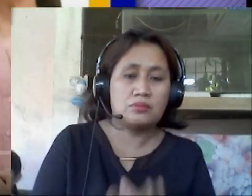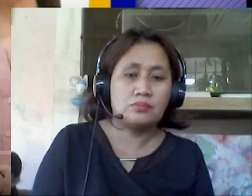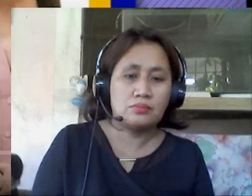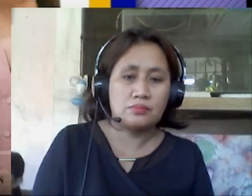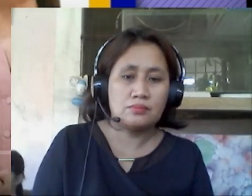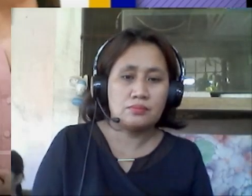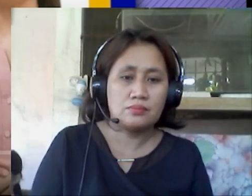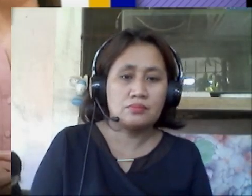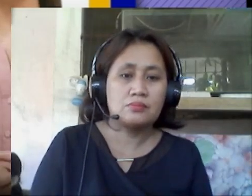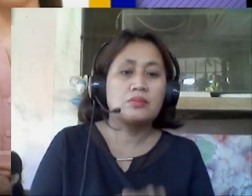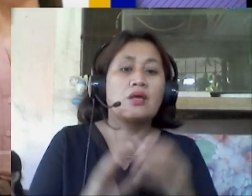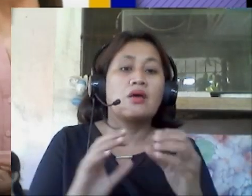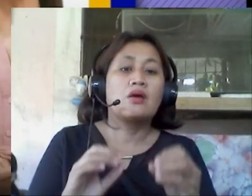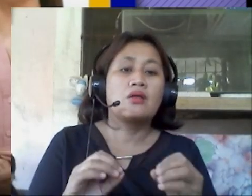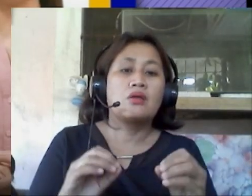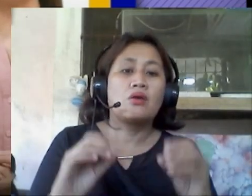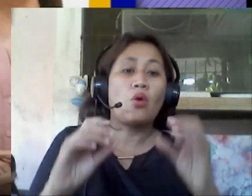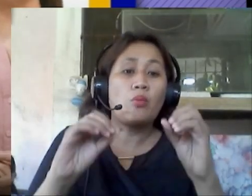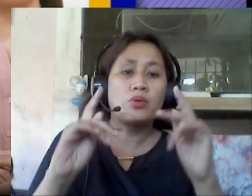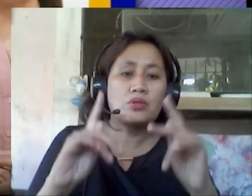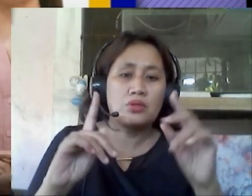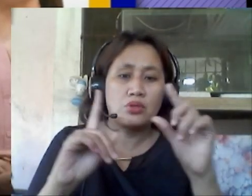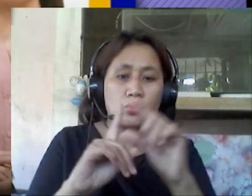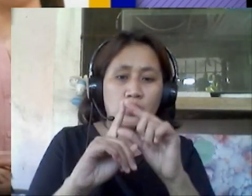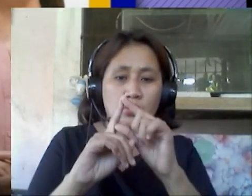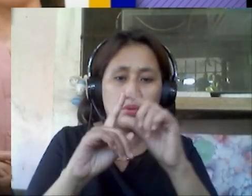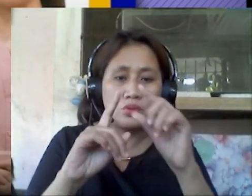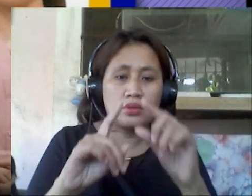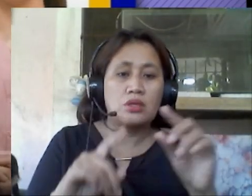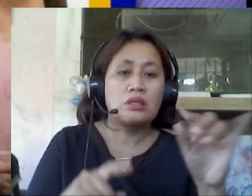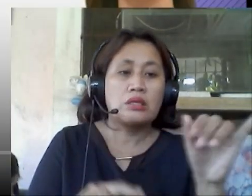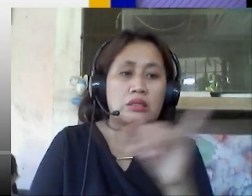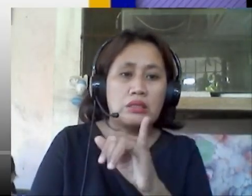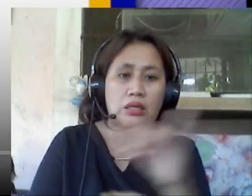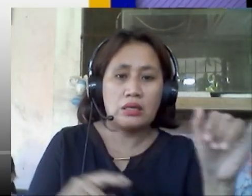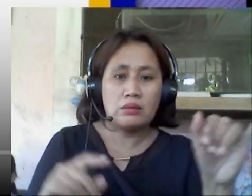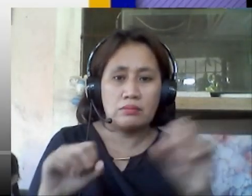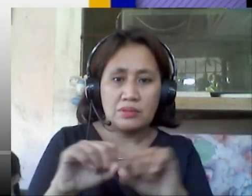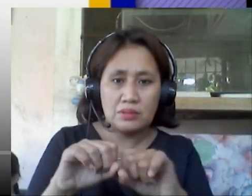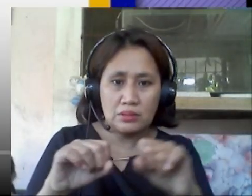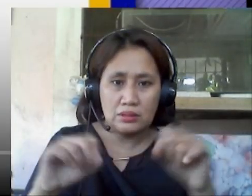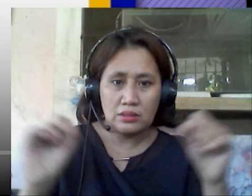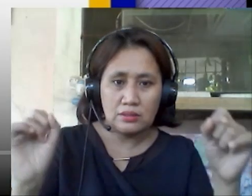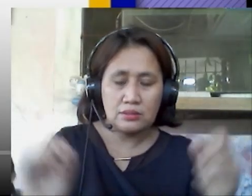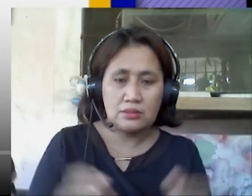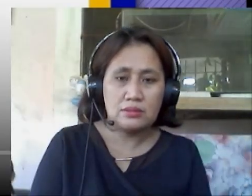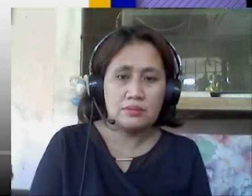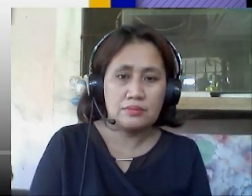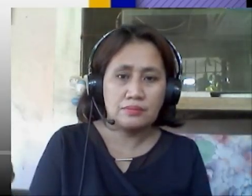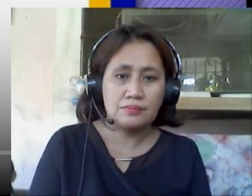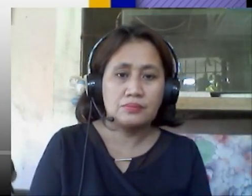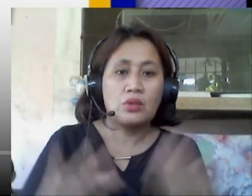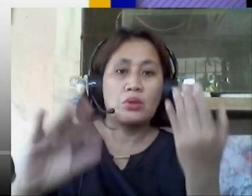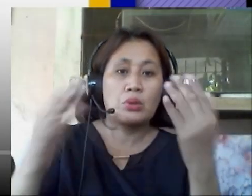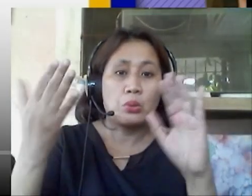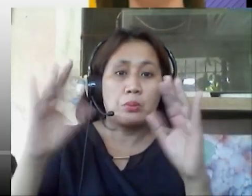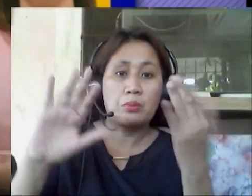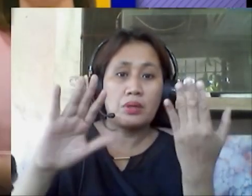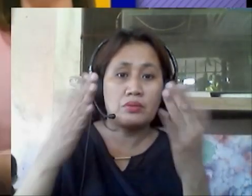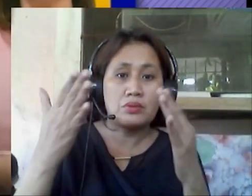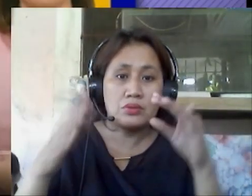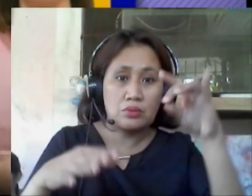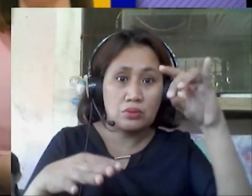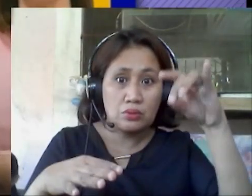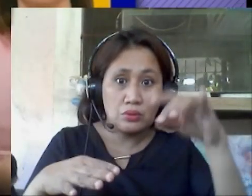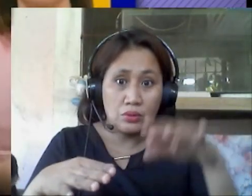the antonym clue, an opposite word is placed in the same sentence. Next, we have comparison clue.